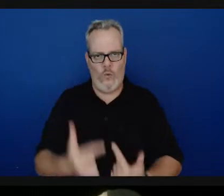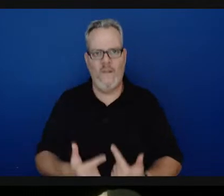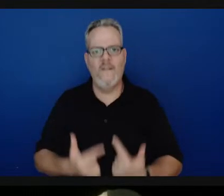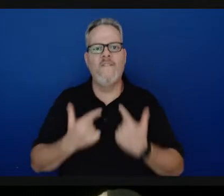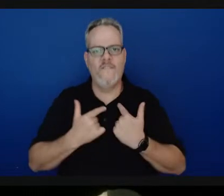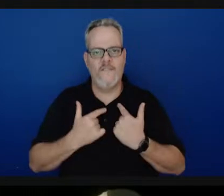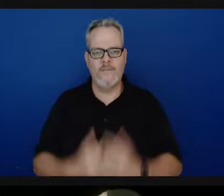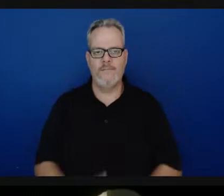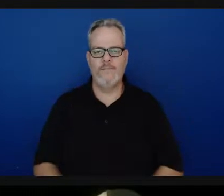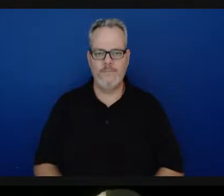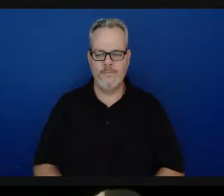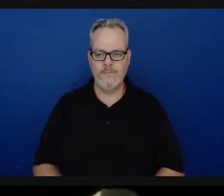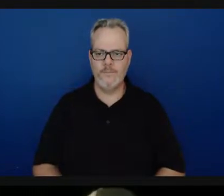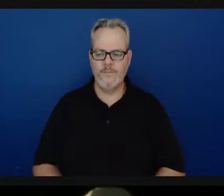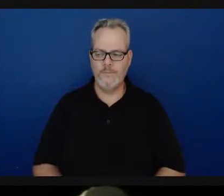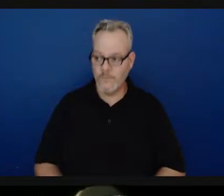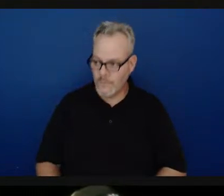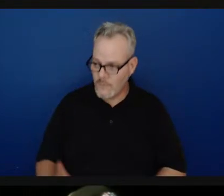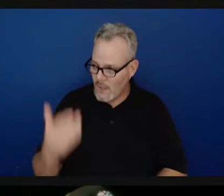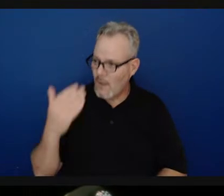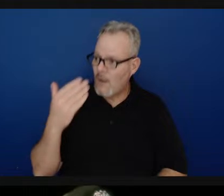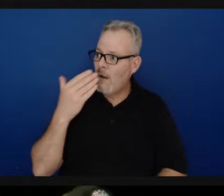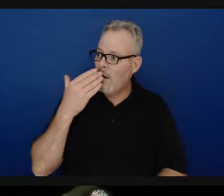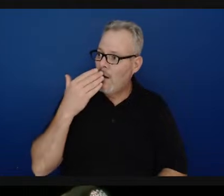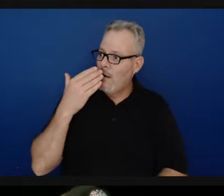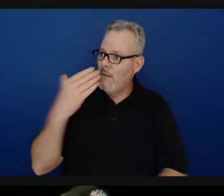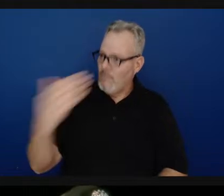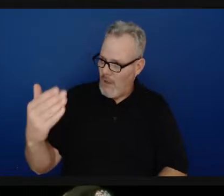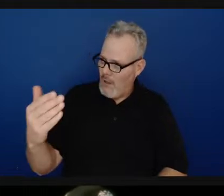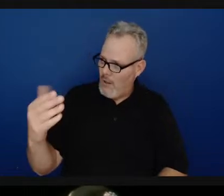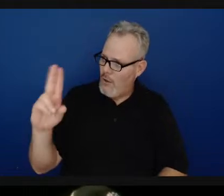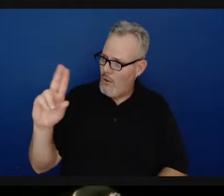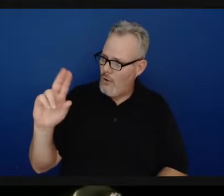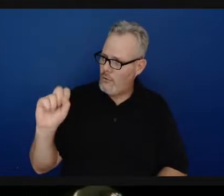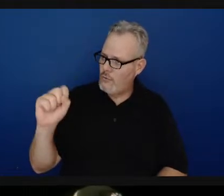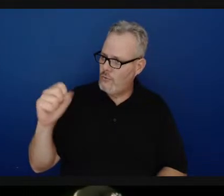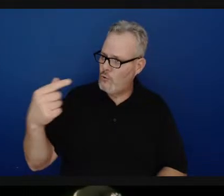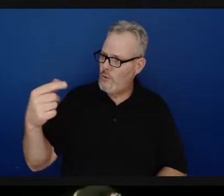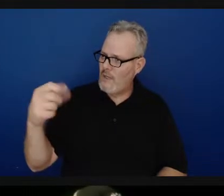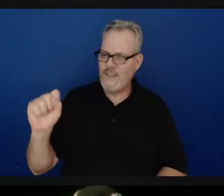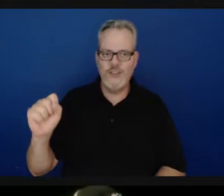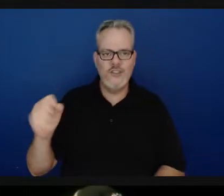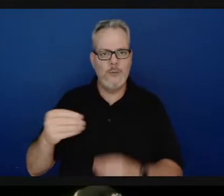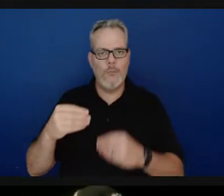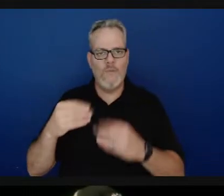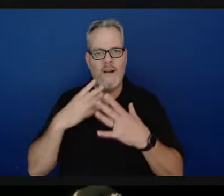All right, mahalo to the USGS for giving us that short interview.